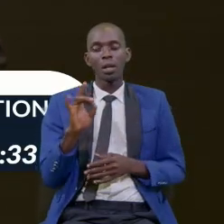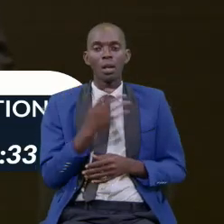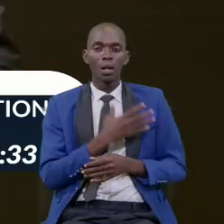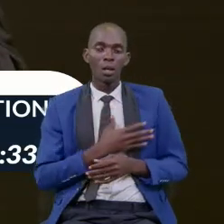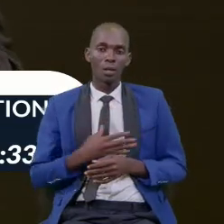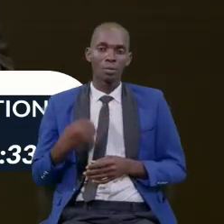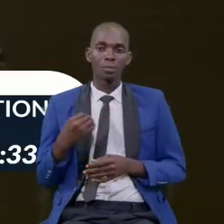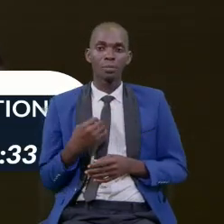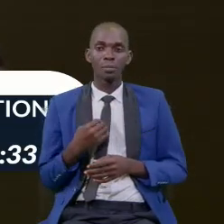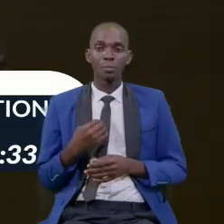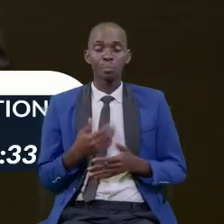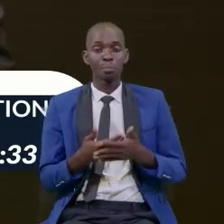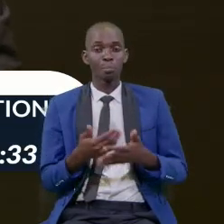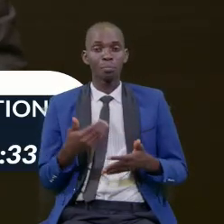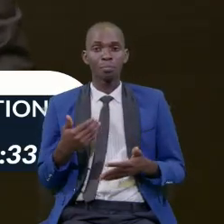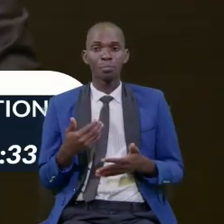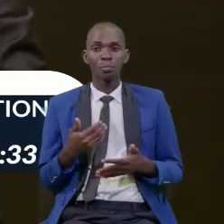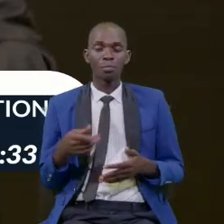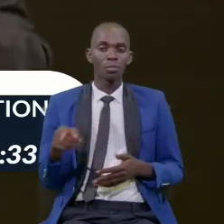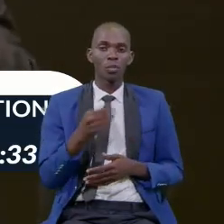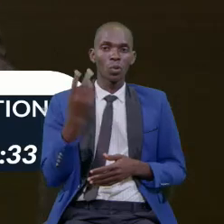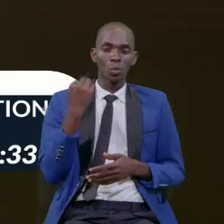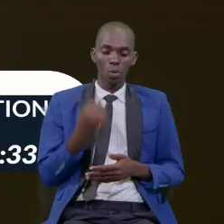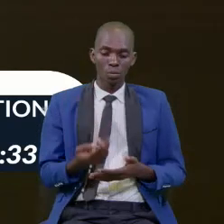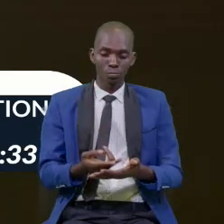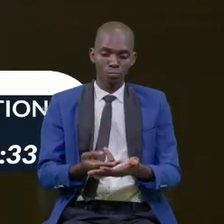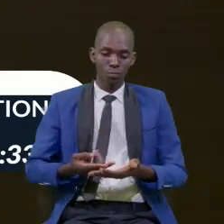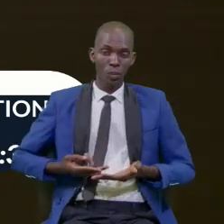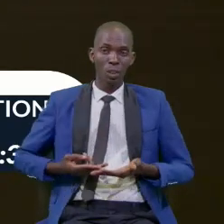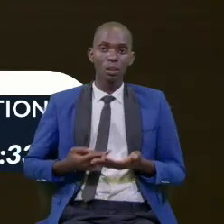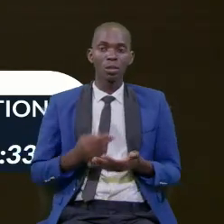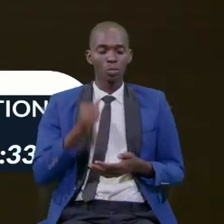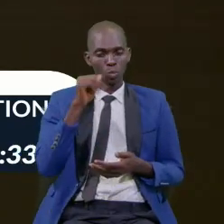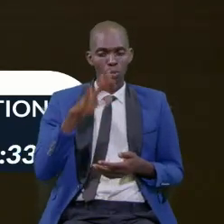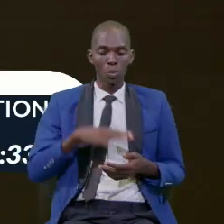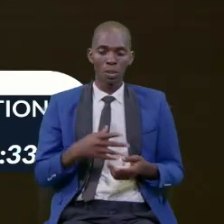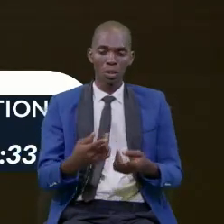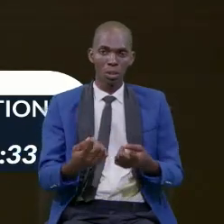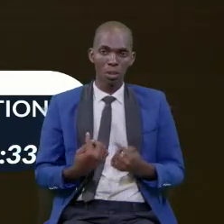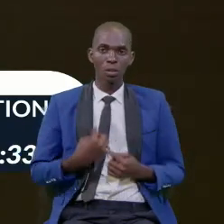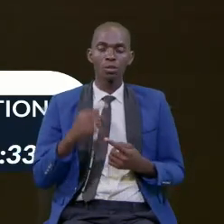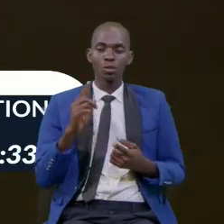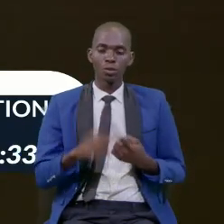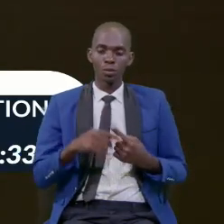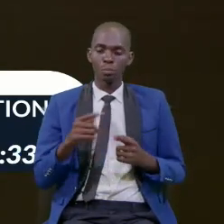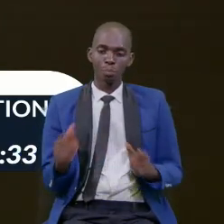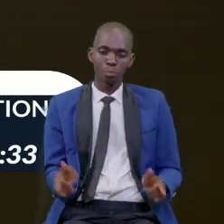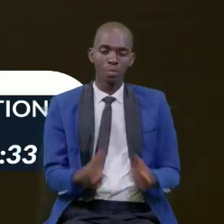before they were laid down, she came up unto